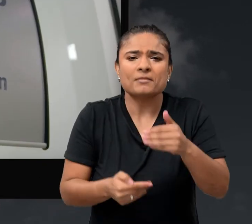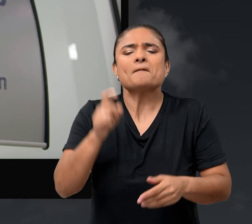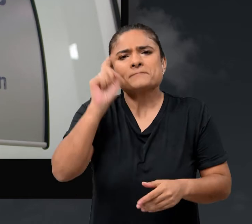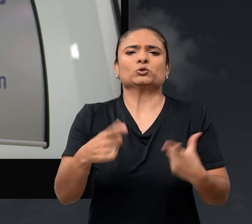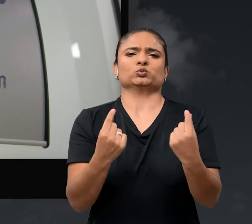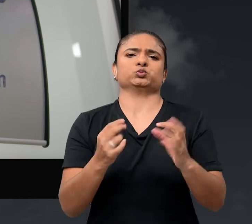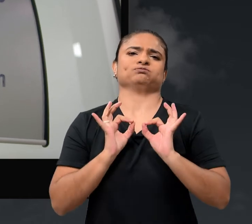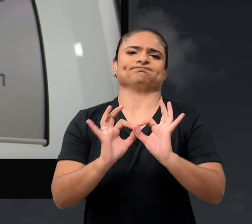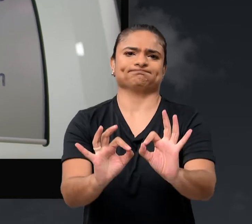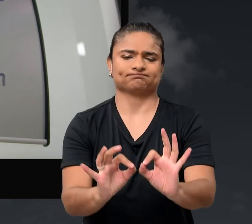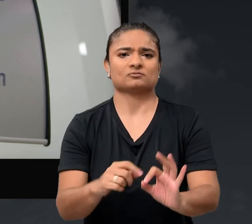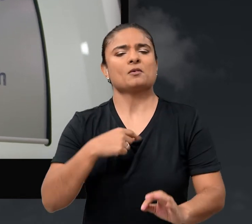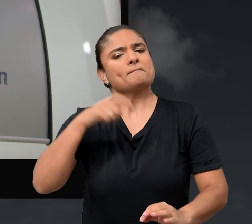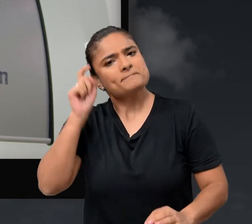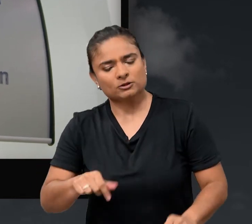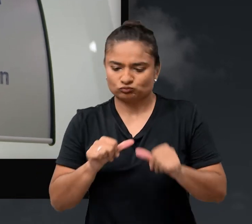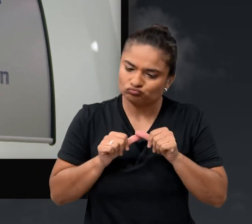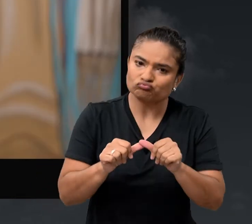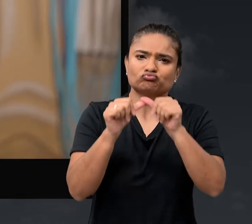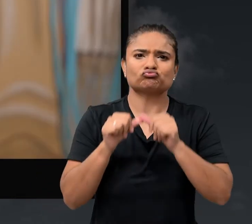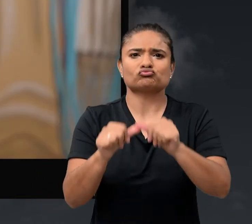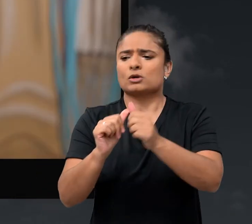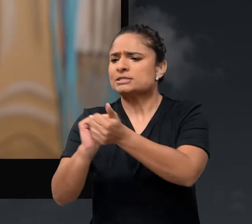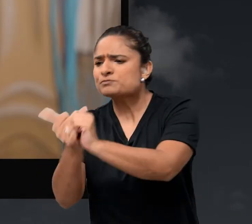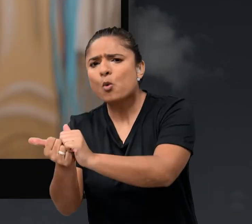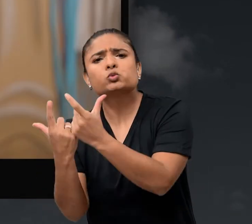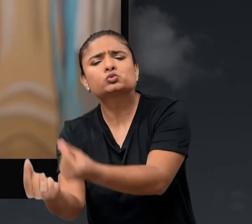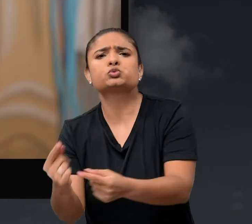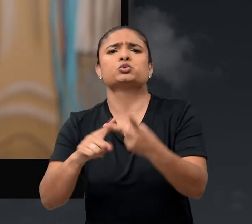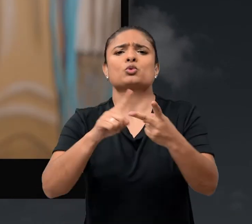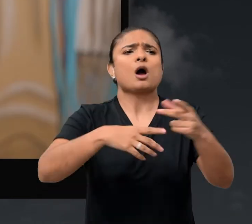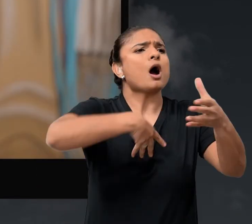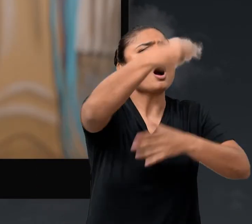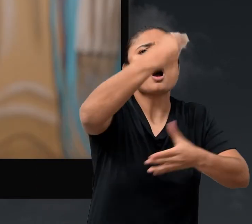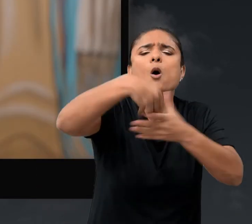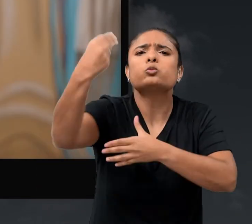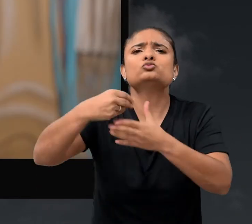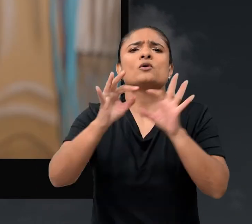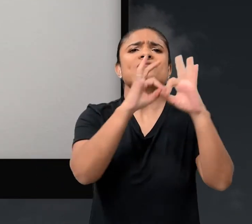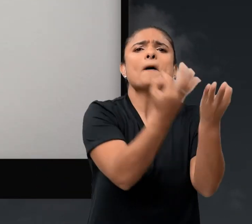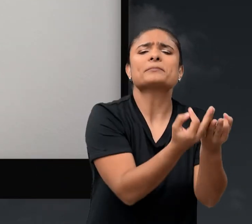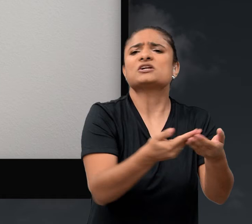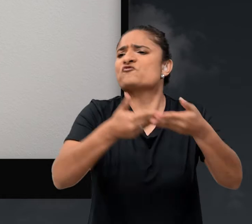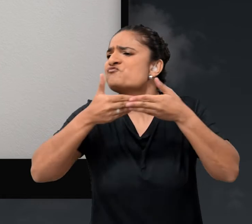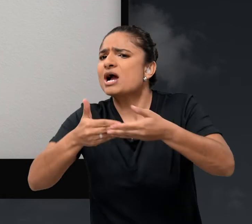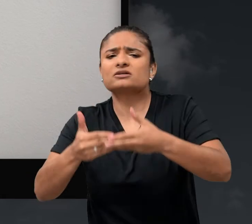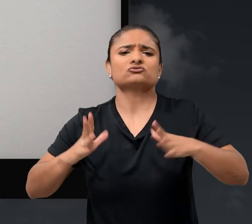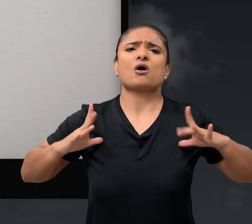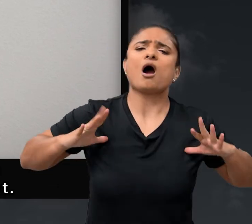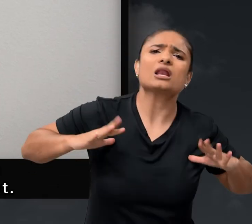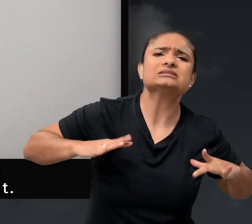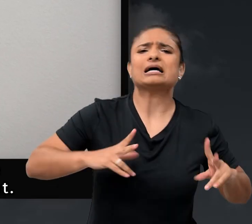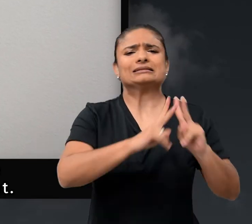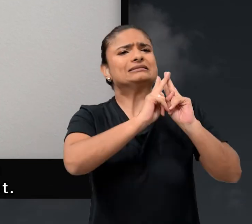There are many things that you can continue to do, sports, going out, holidays,